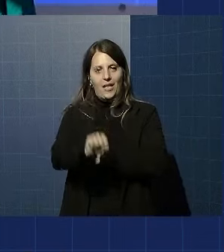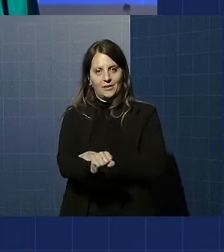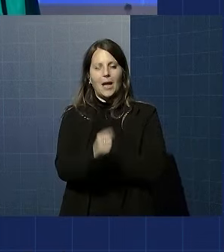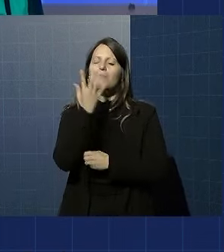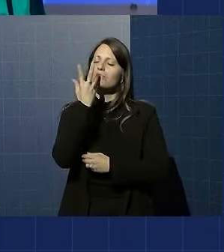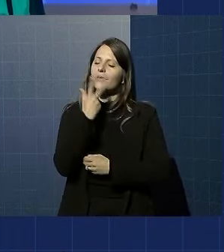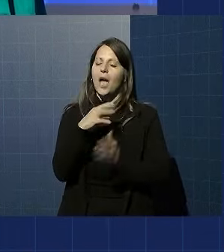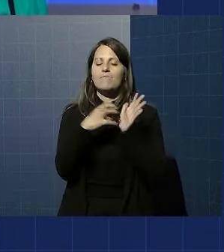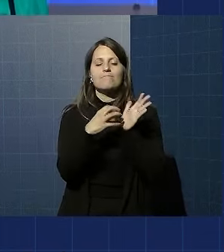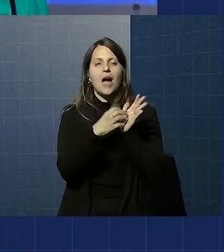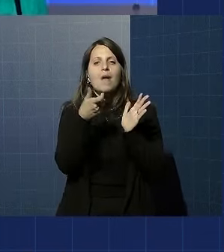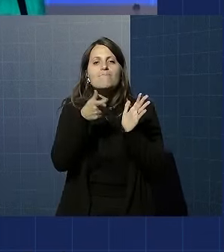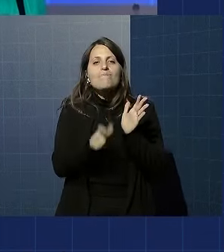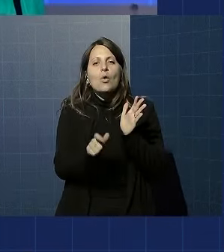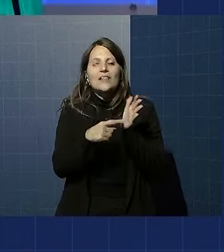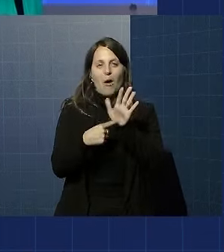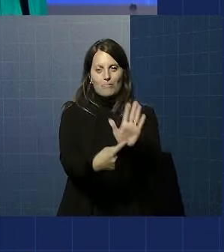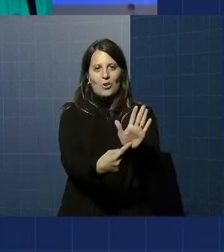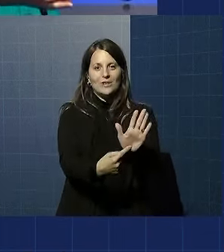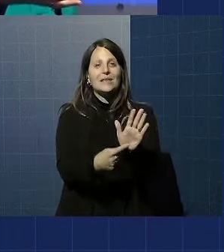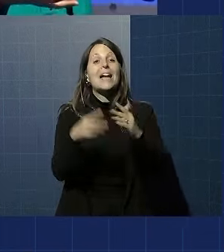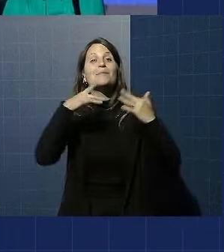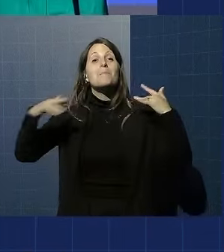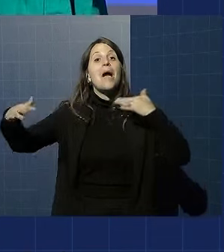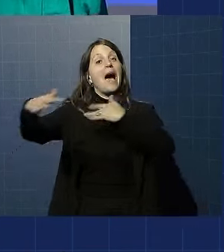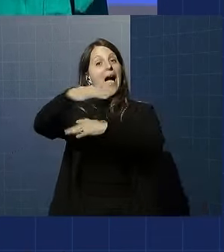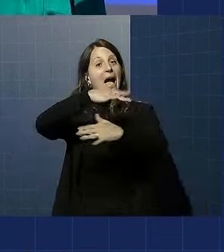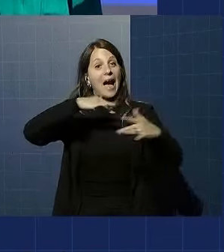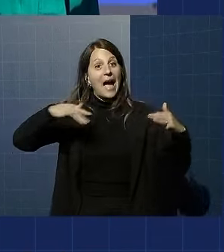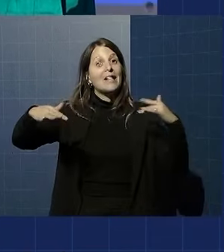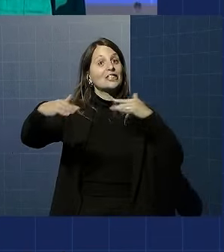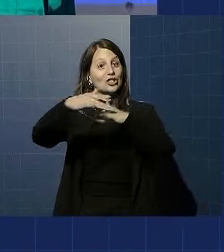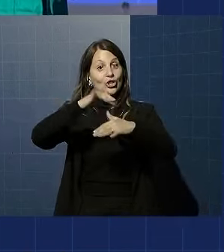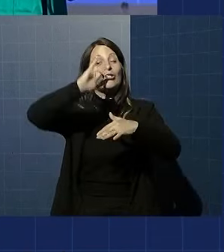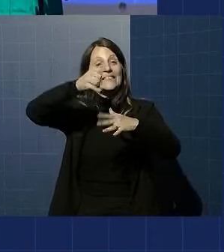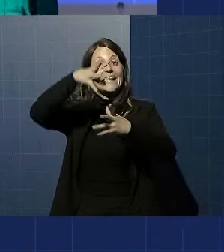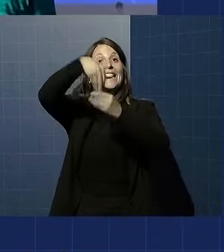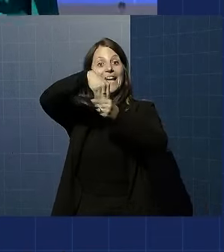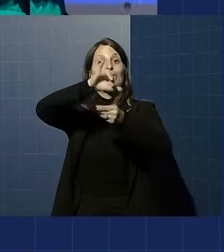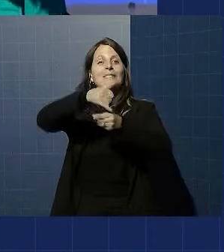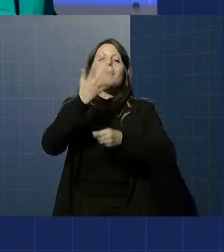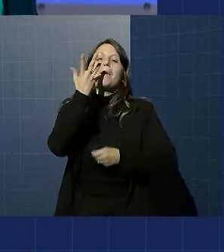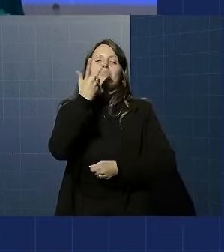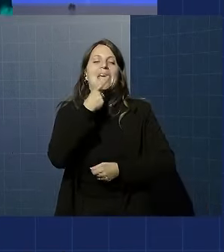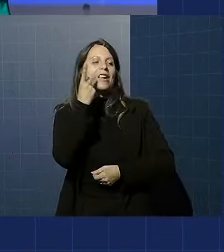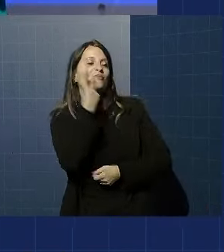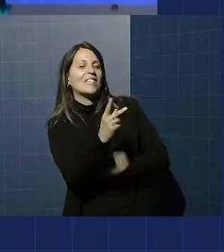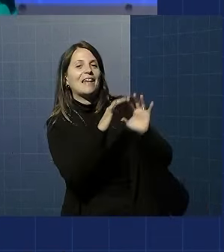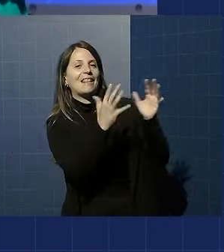much connected to the Earth. You can see her here looking back at Earth, and that's also a key element that why,